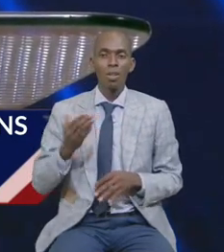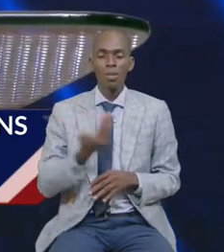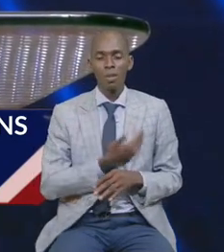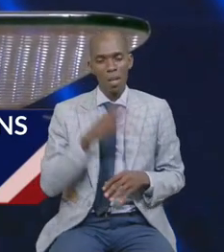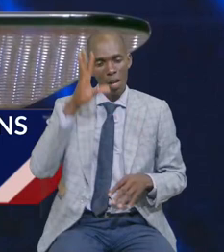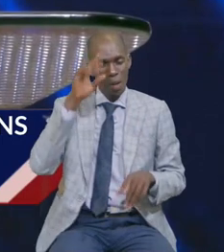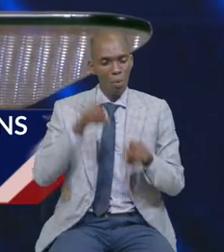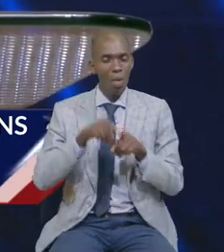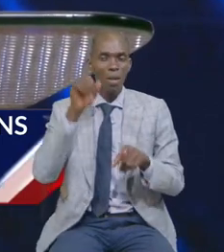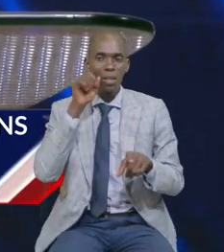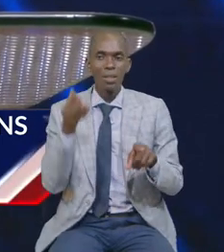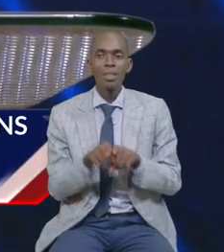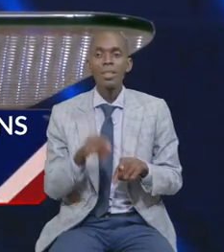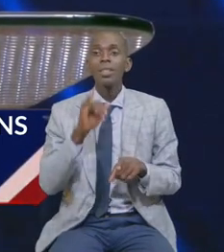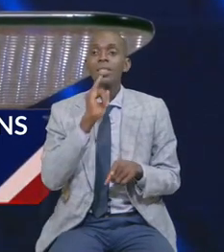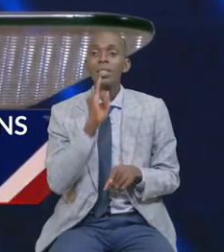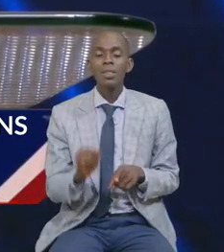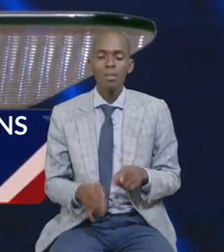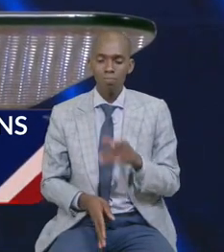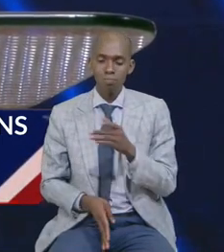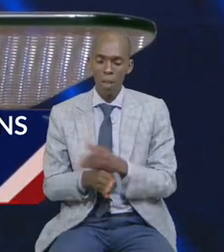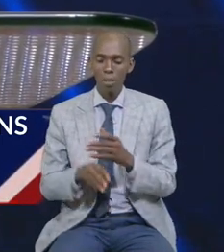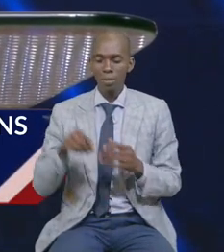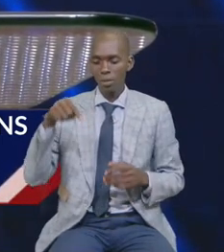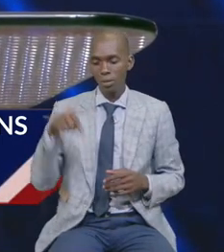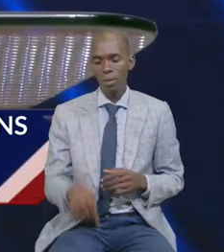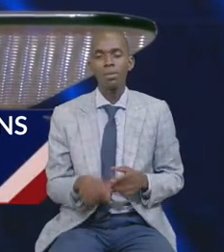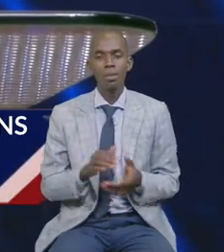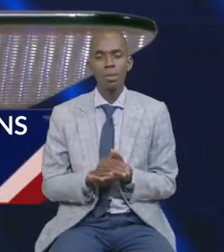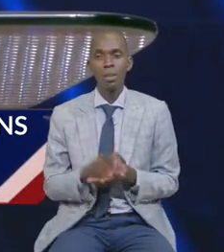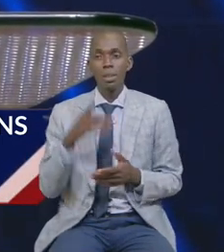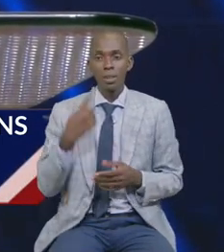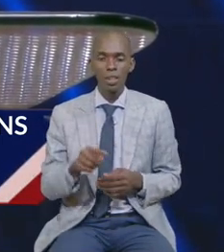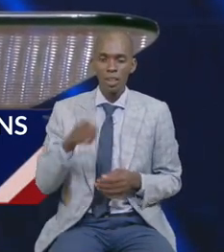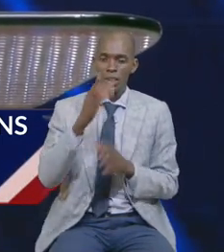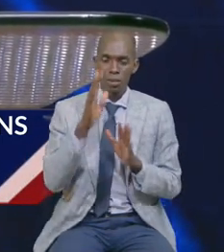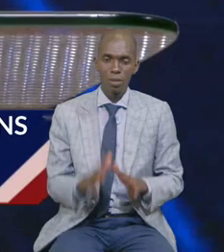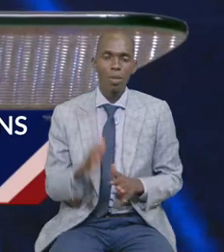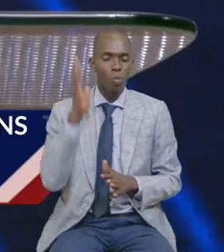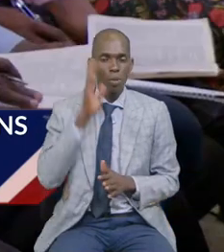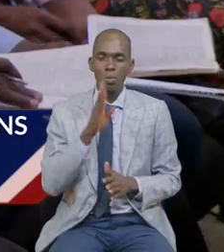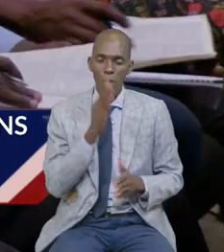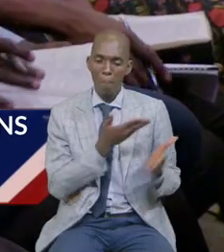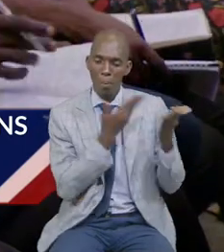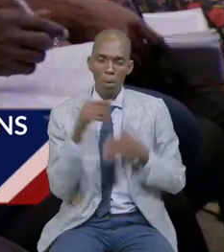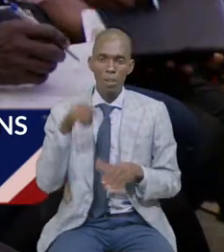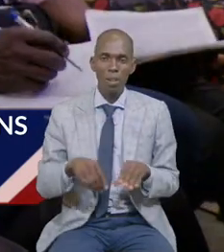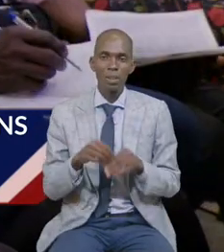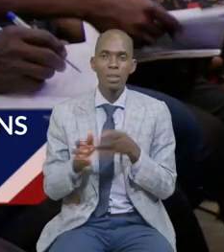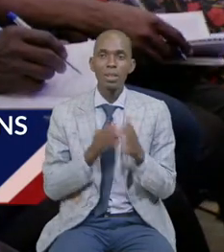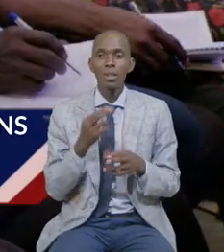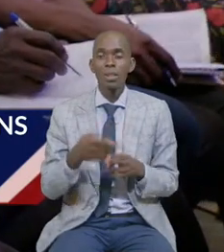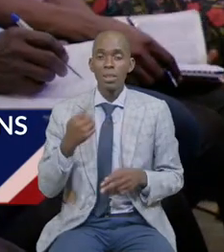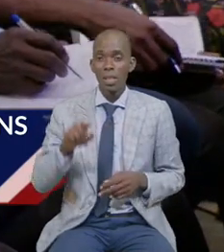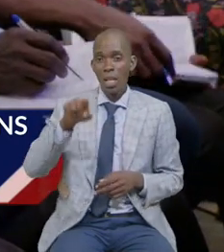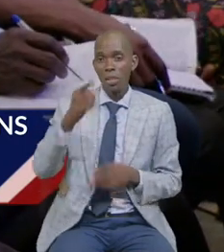brethrain is cast down the accusers of us down I said